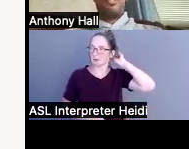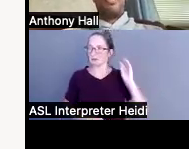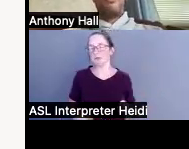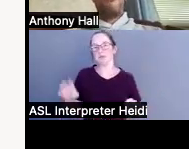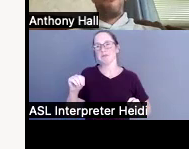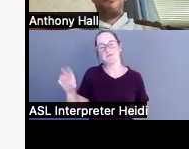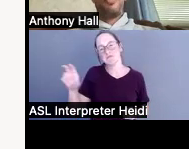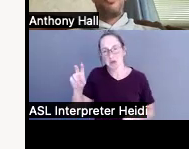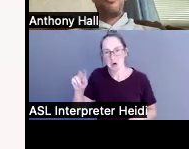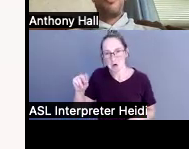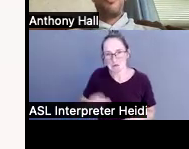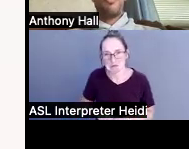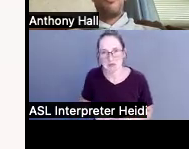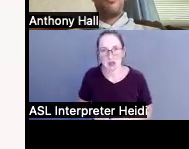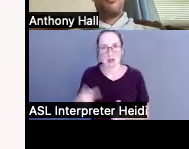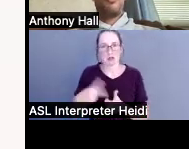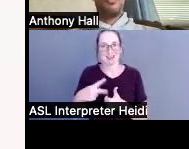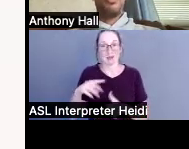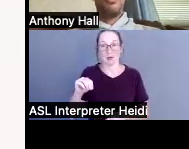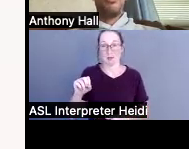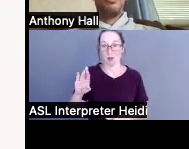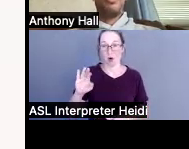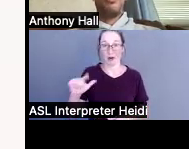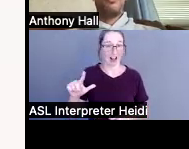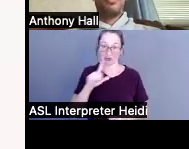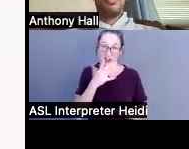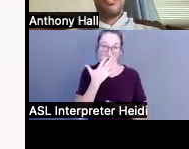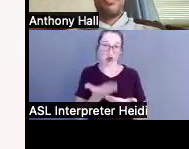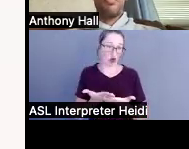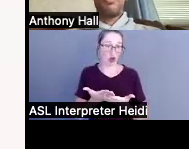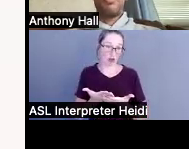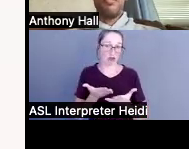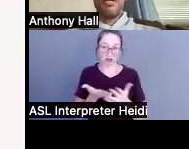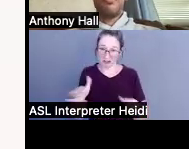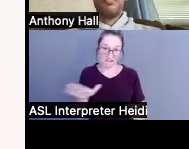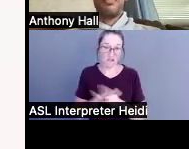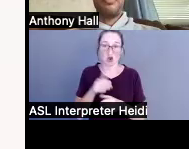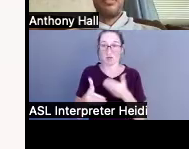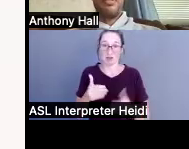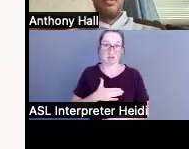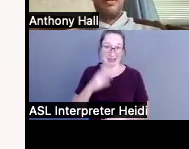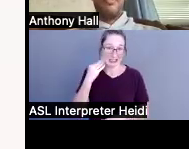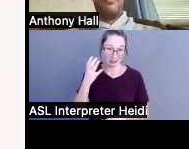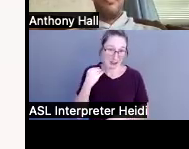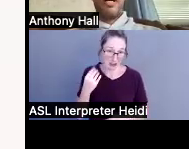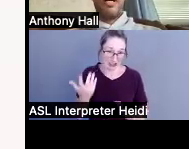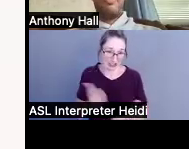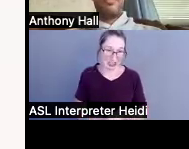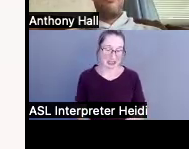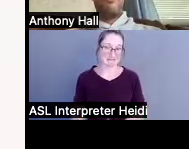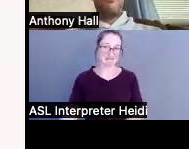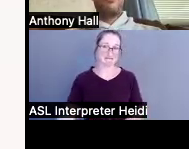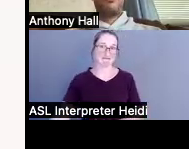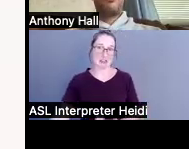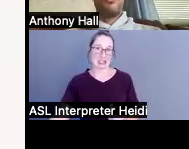No, participant morale was really good throughout the entire process in my experience. Um, I